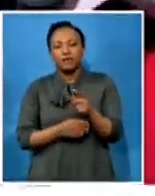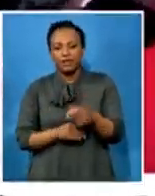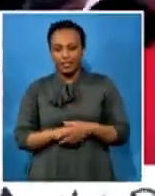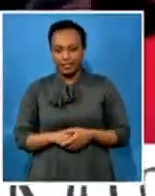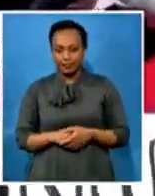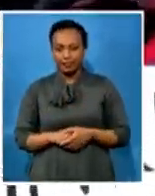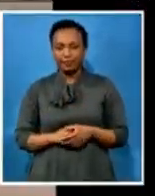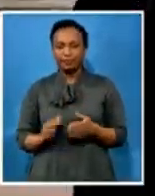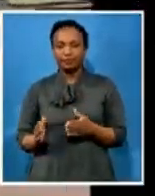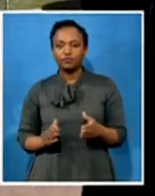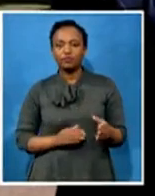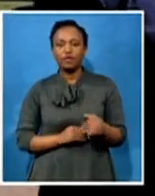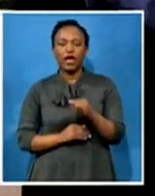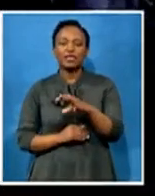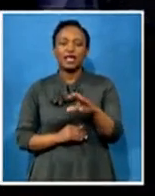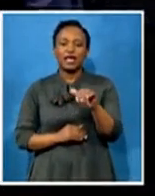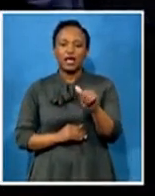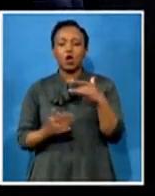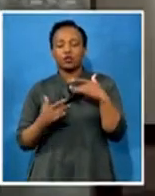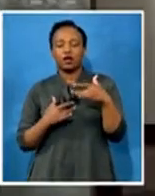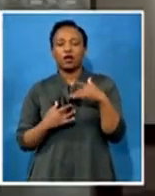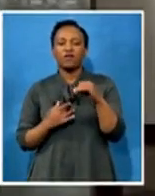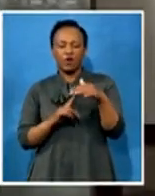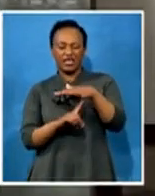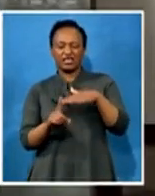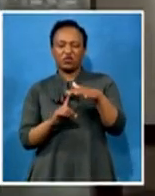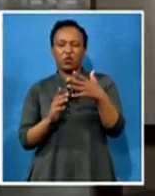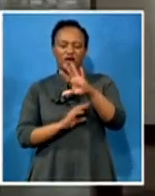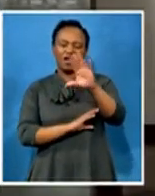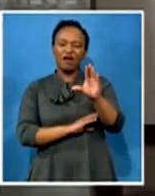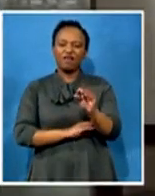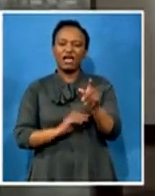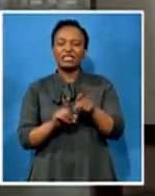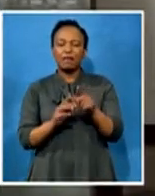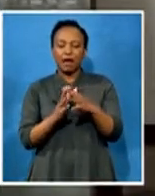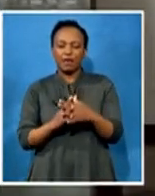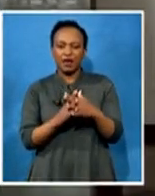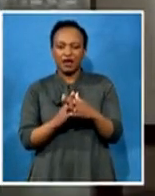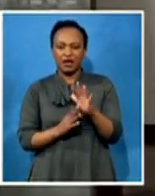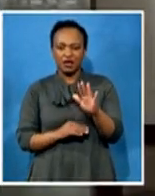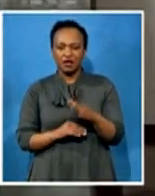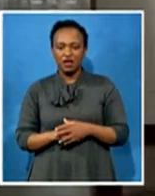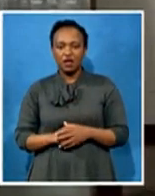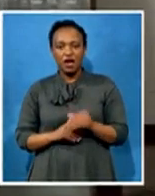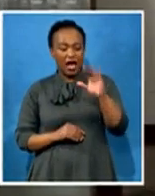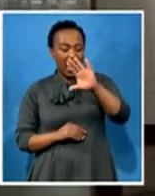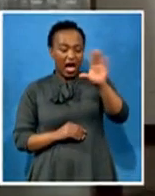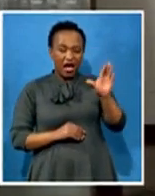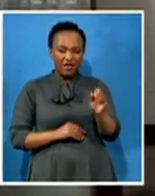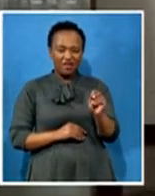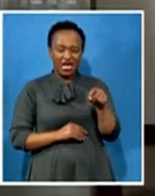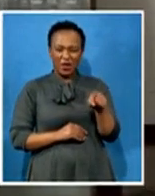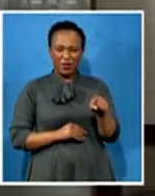concerned about the situation in Africa and in the Americas. Africa is a real area of concern. We're also concerned about